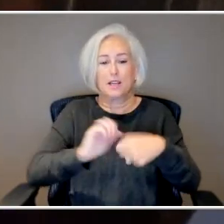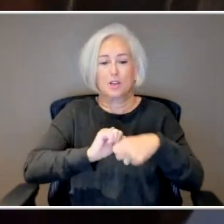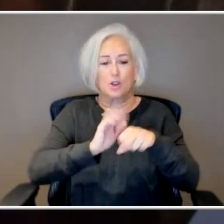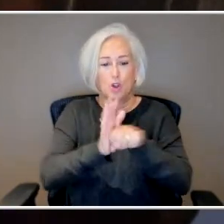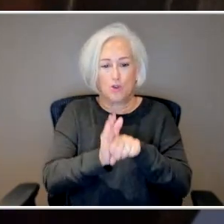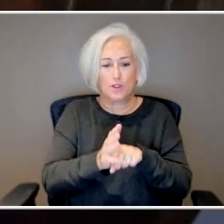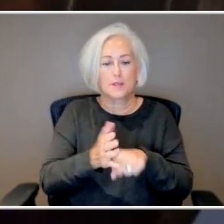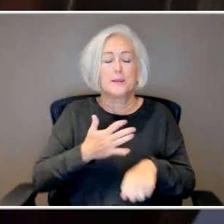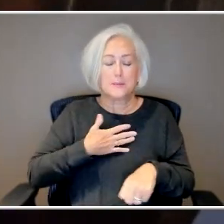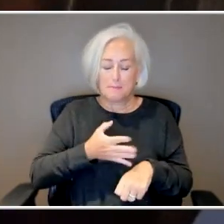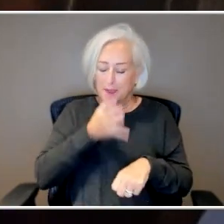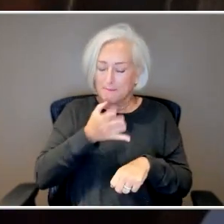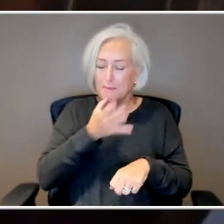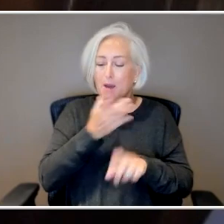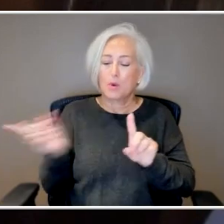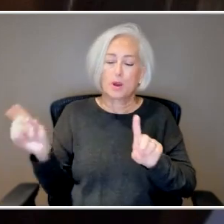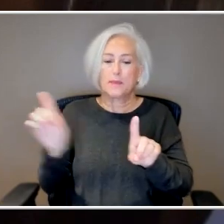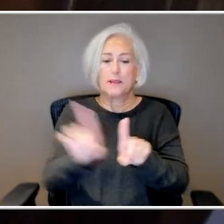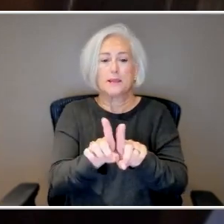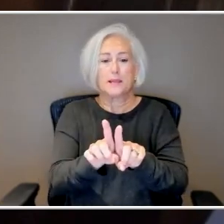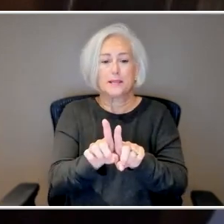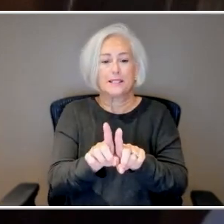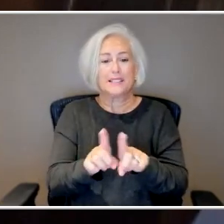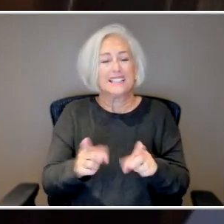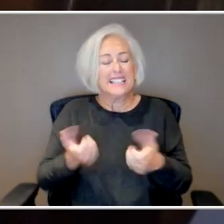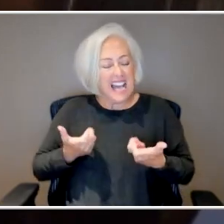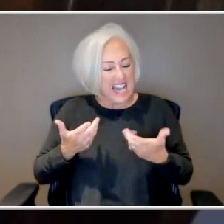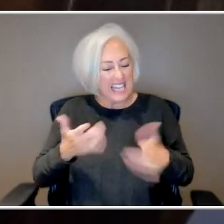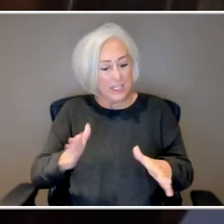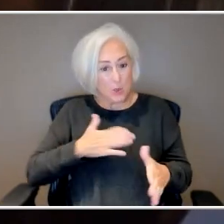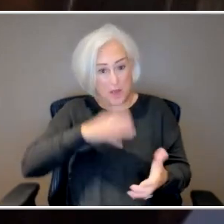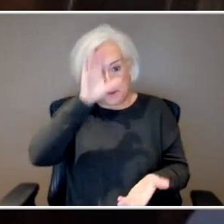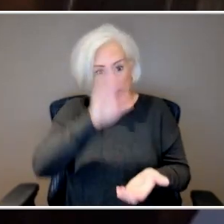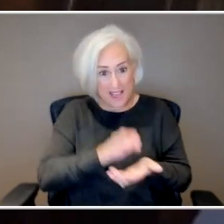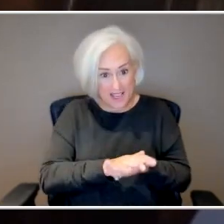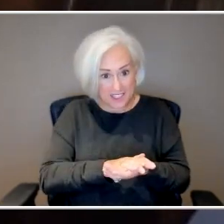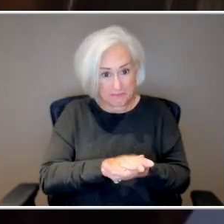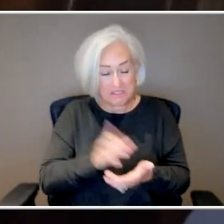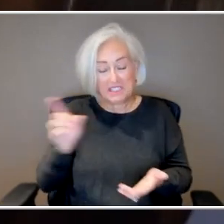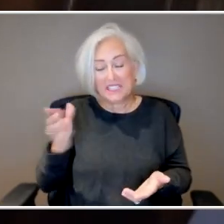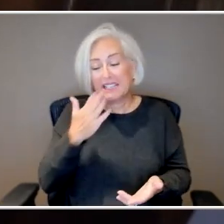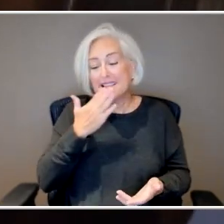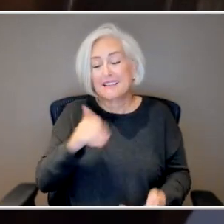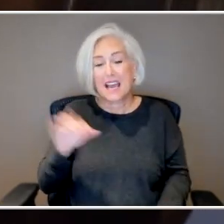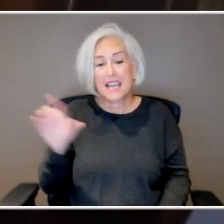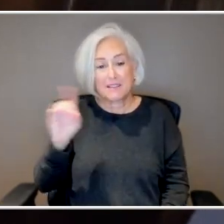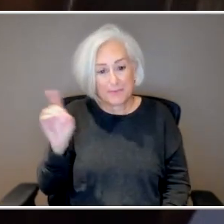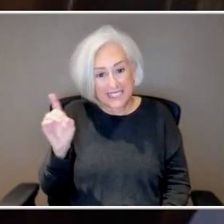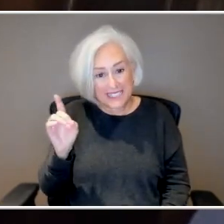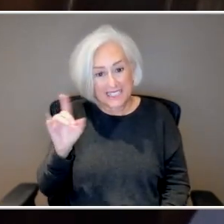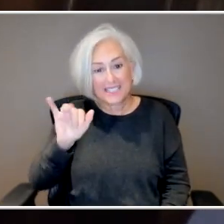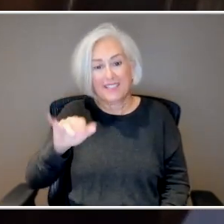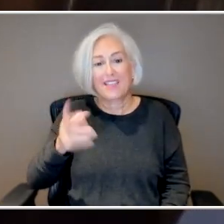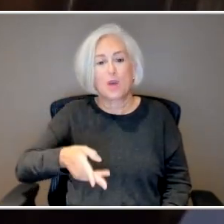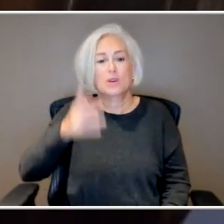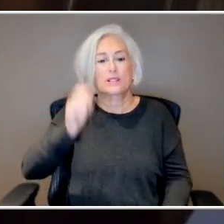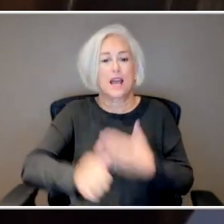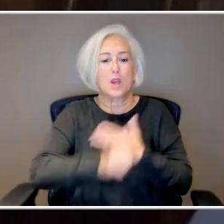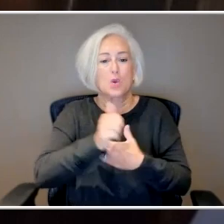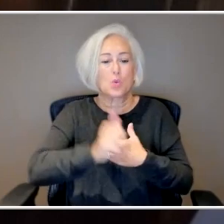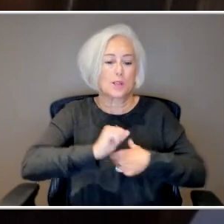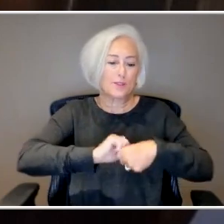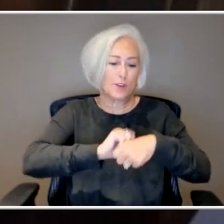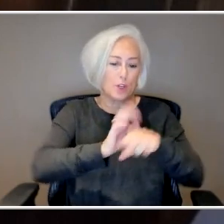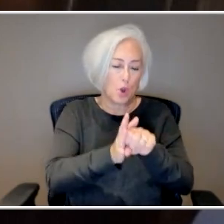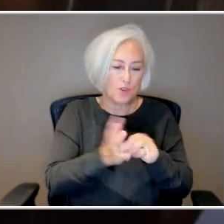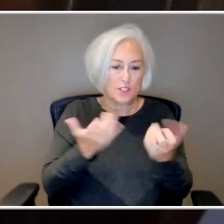there helping me, but I didn't want my husband down there. He has diabetes, so that was also a high risk for COVID. So I didn't want